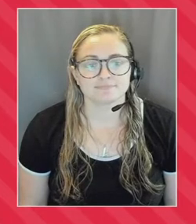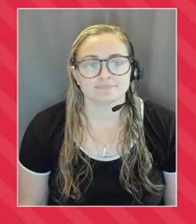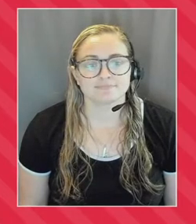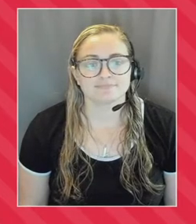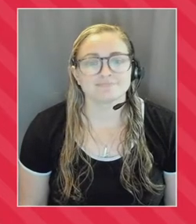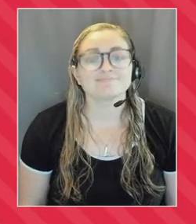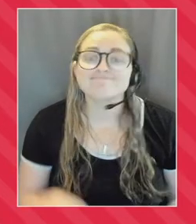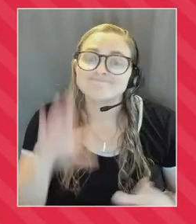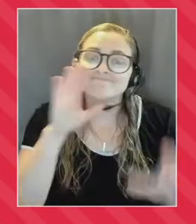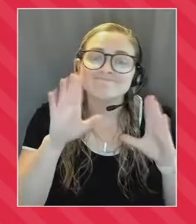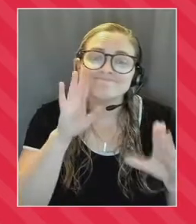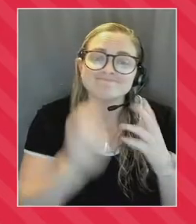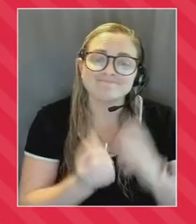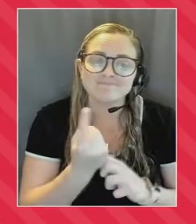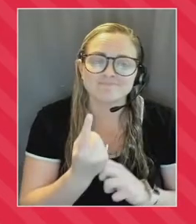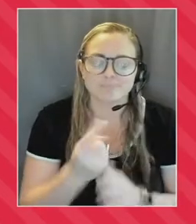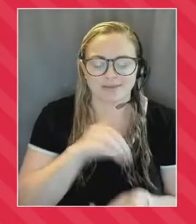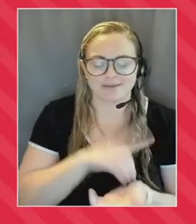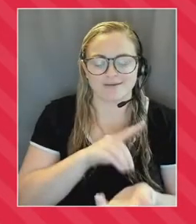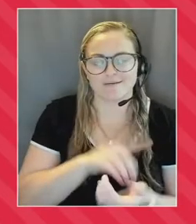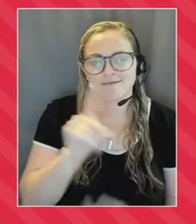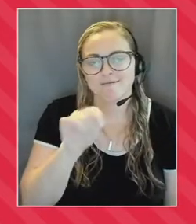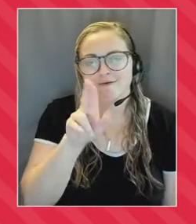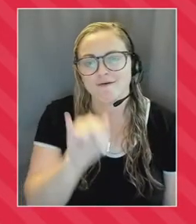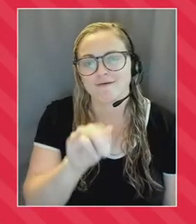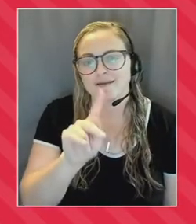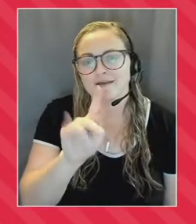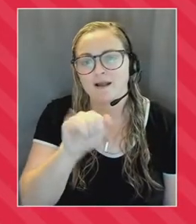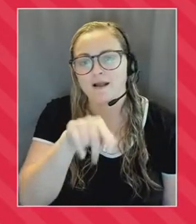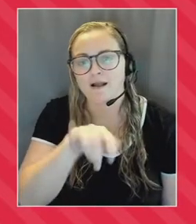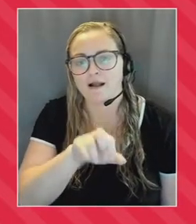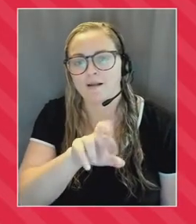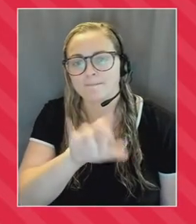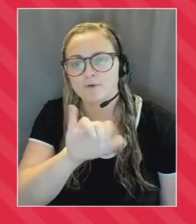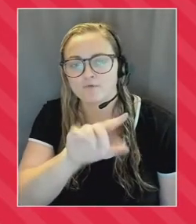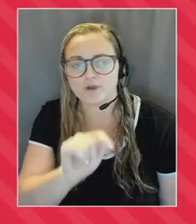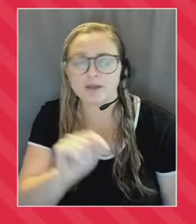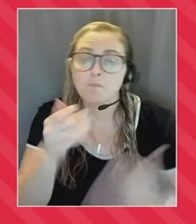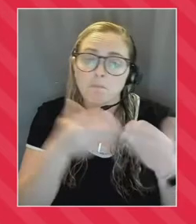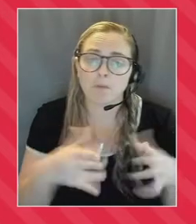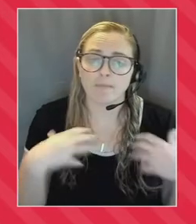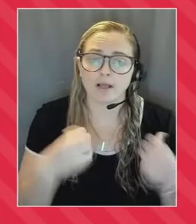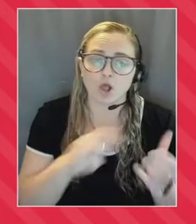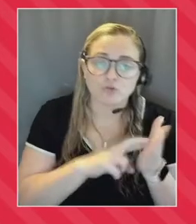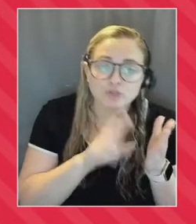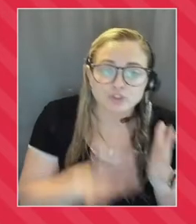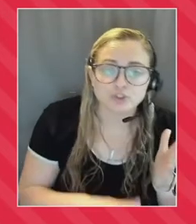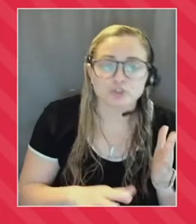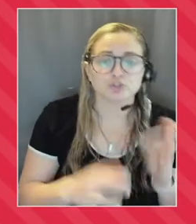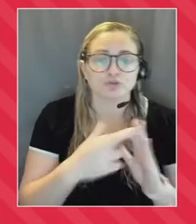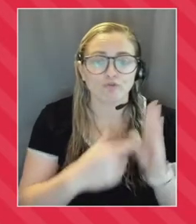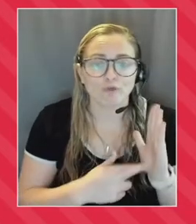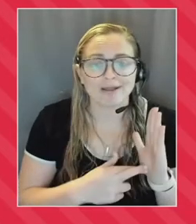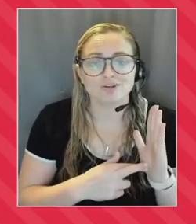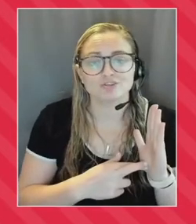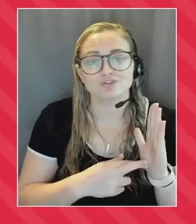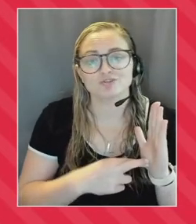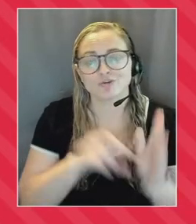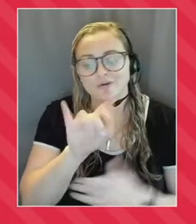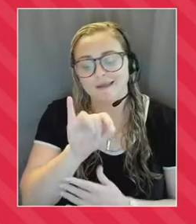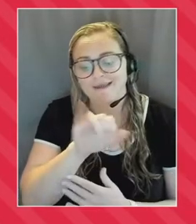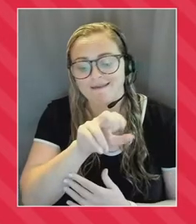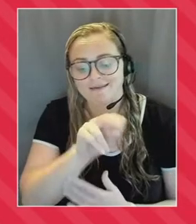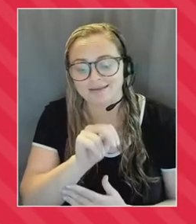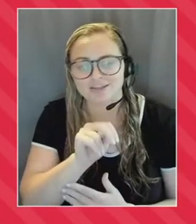Hi, everybody. I'm Dr. Kari Cotwright. I'm a public health researcher, registered dietitian, a wife, and a mom of three